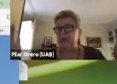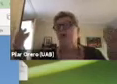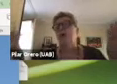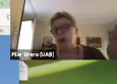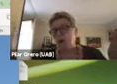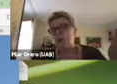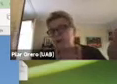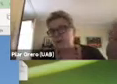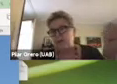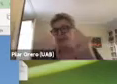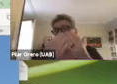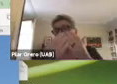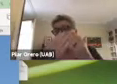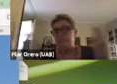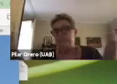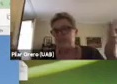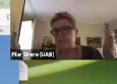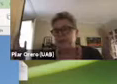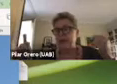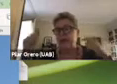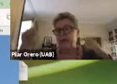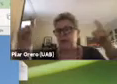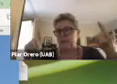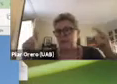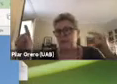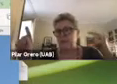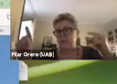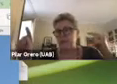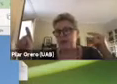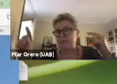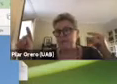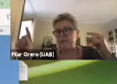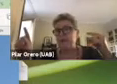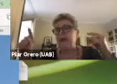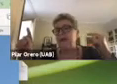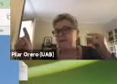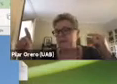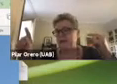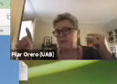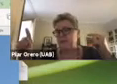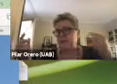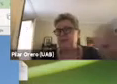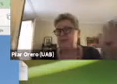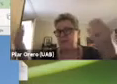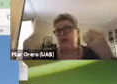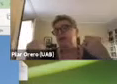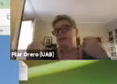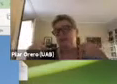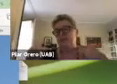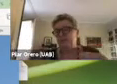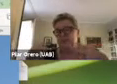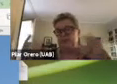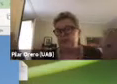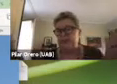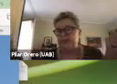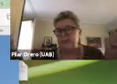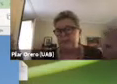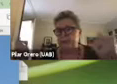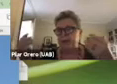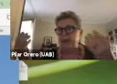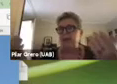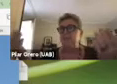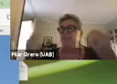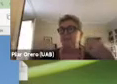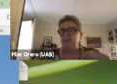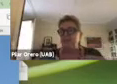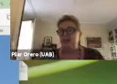and all the languages should be on display, and you have to choose. The idea would be that, as you do with any media